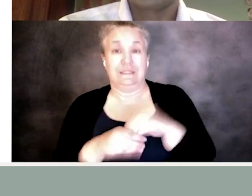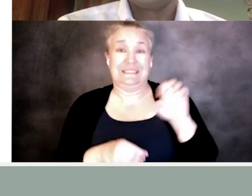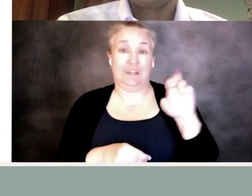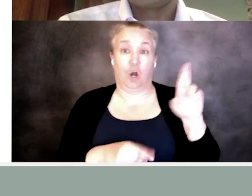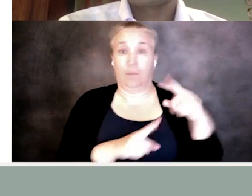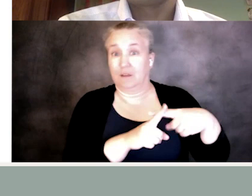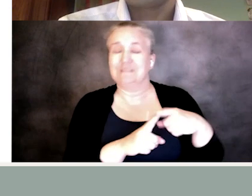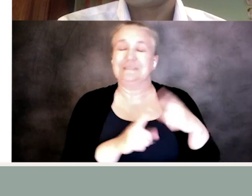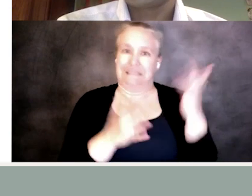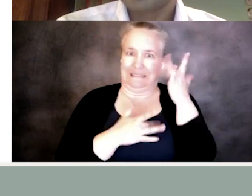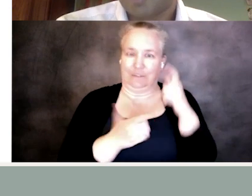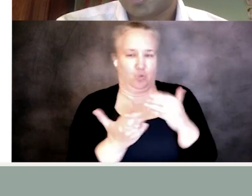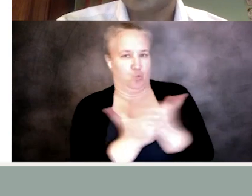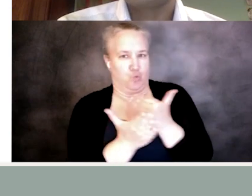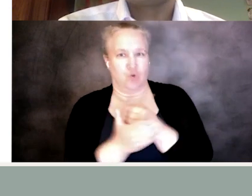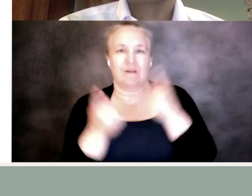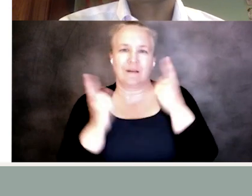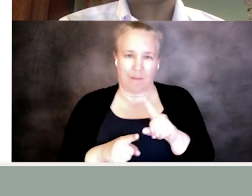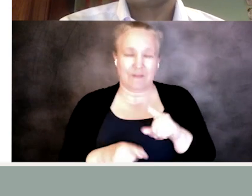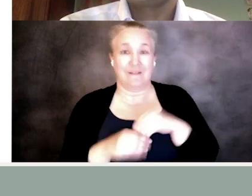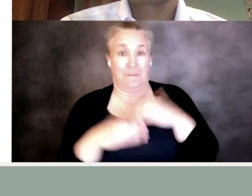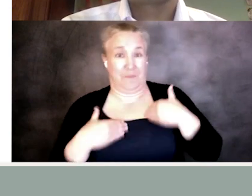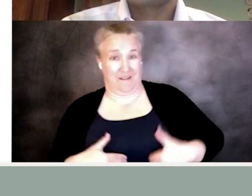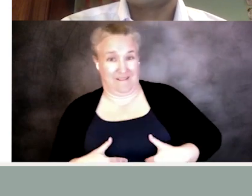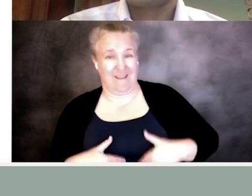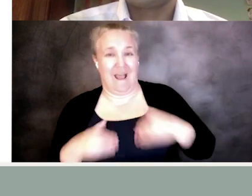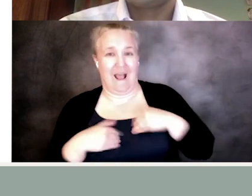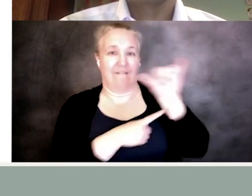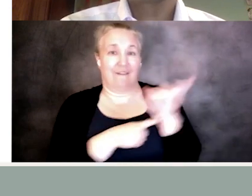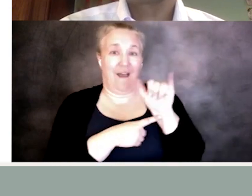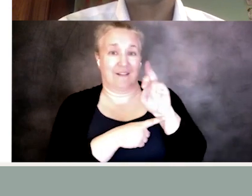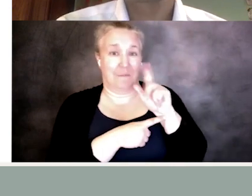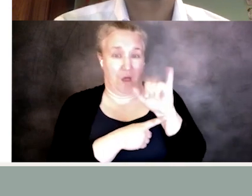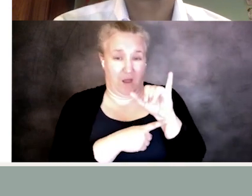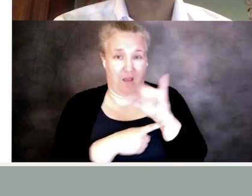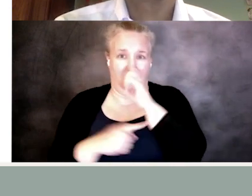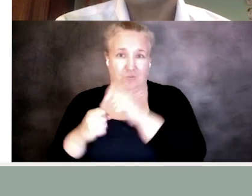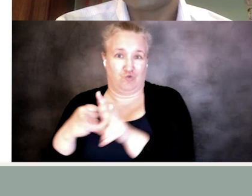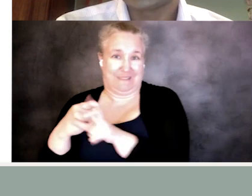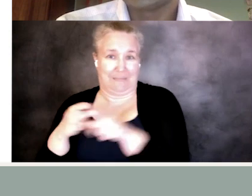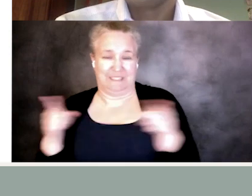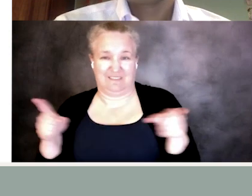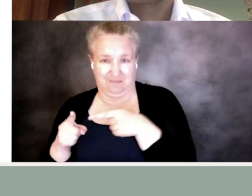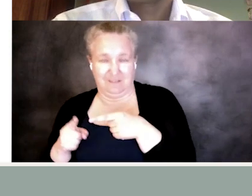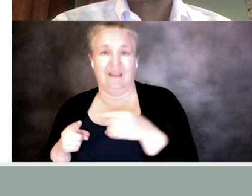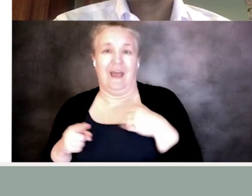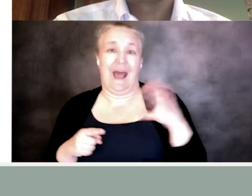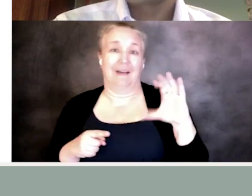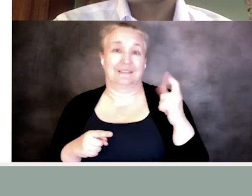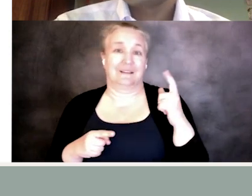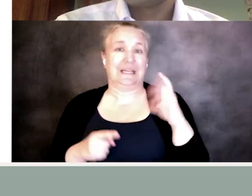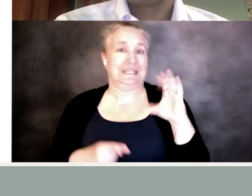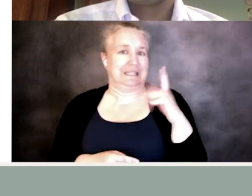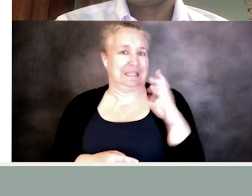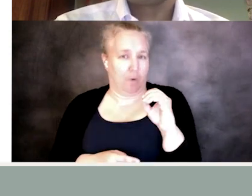disease, where you have an antibody that is directed to a receptor and it has a chemotherapy payload. The drug